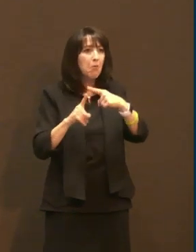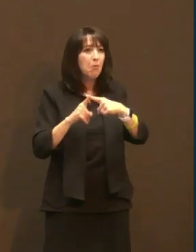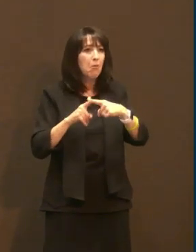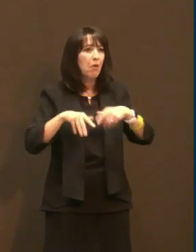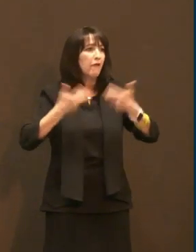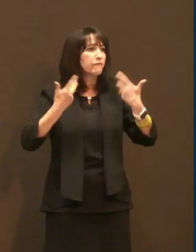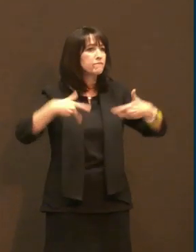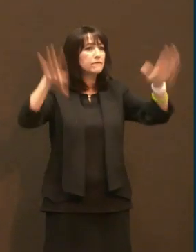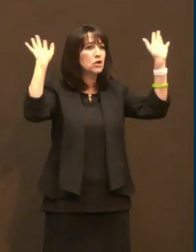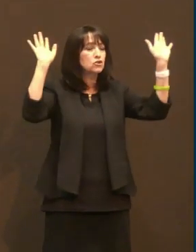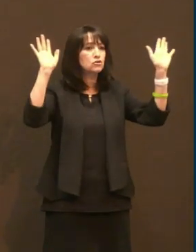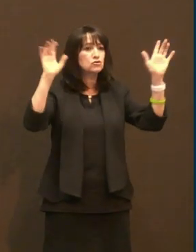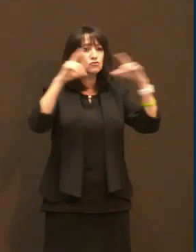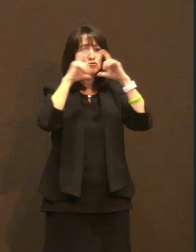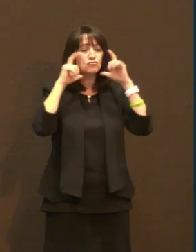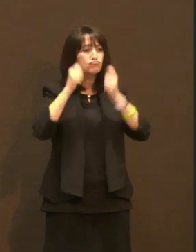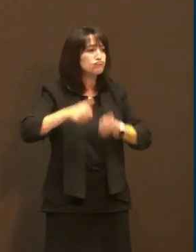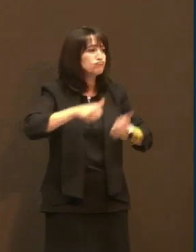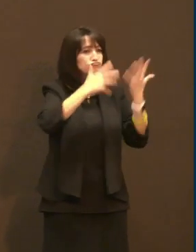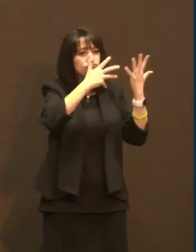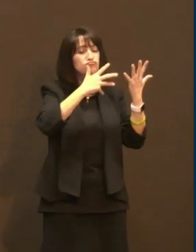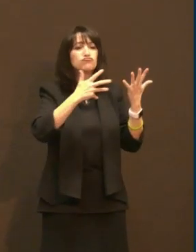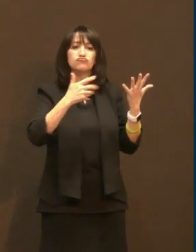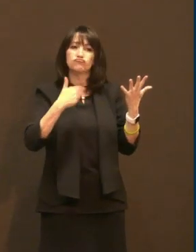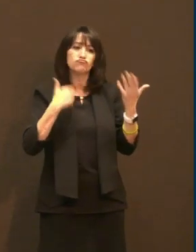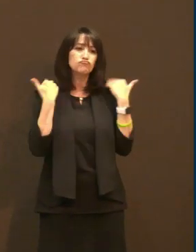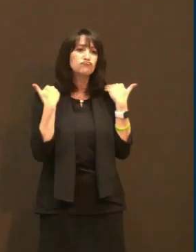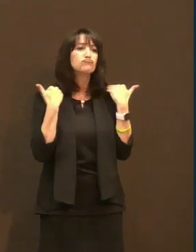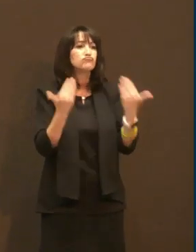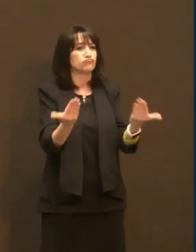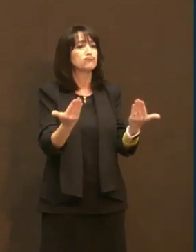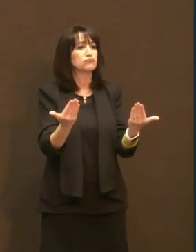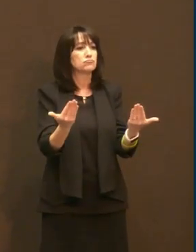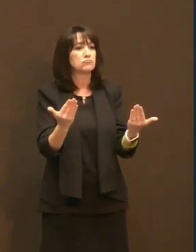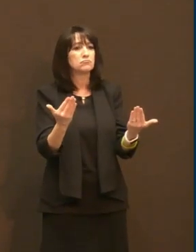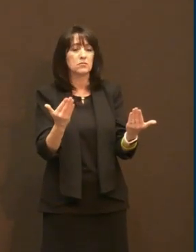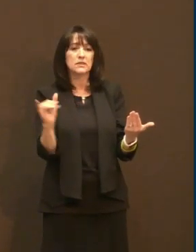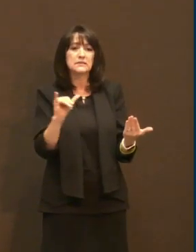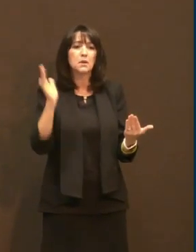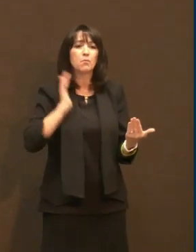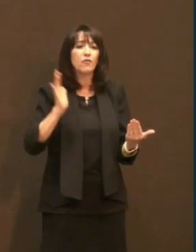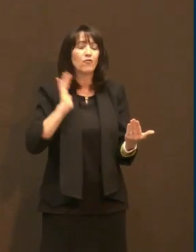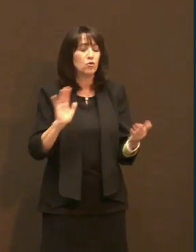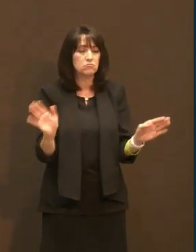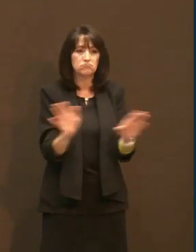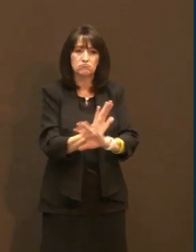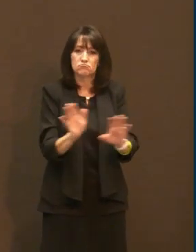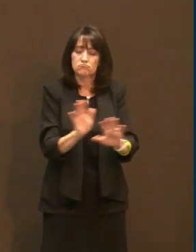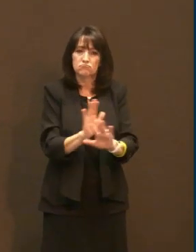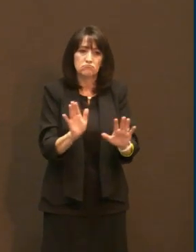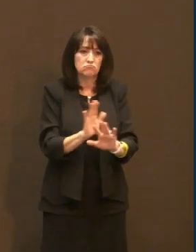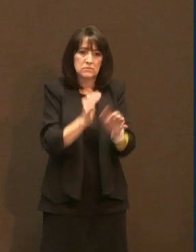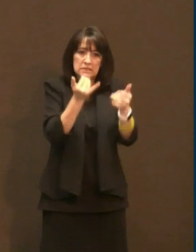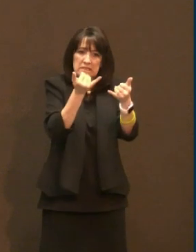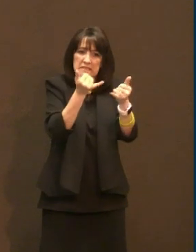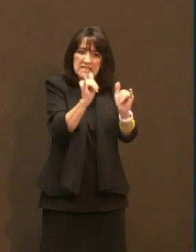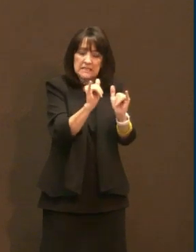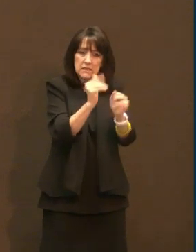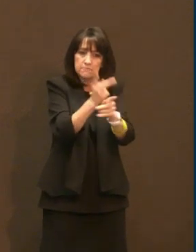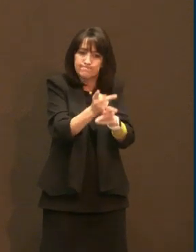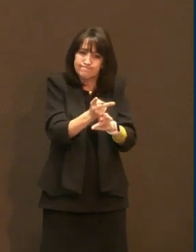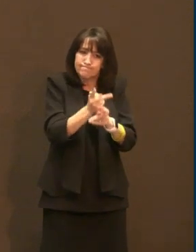take our foot completely off the brake here, and that we don't have to be careful when we go outside, that we don't